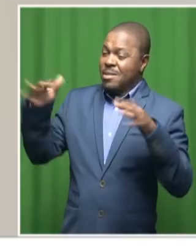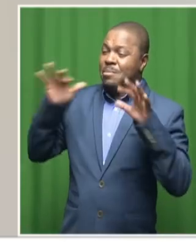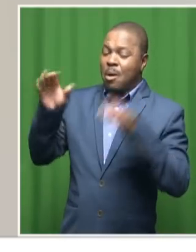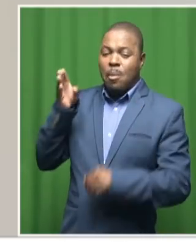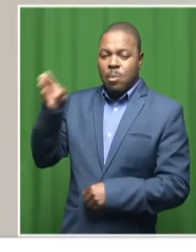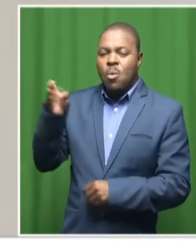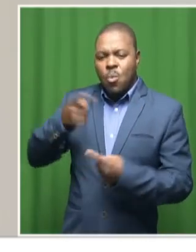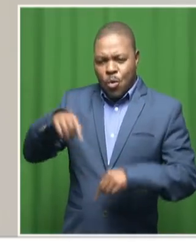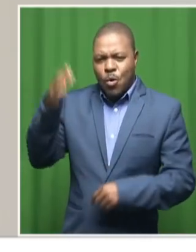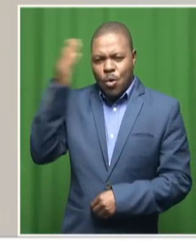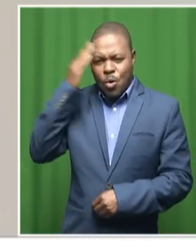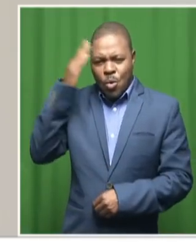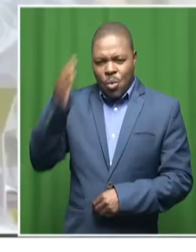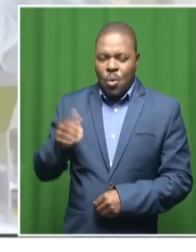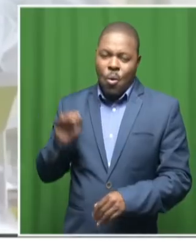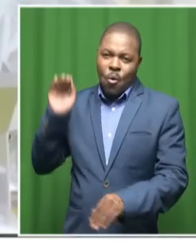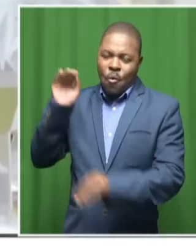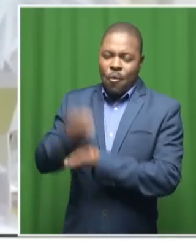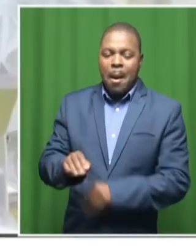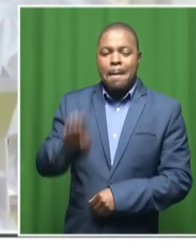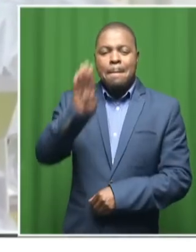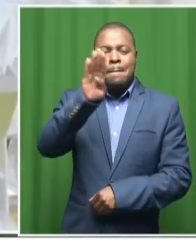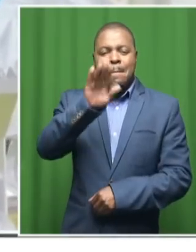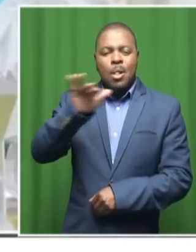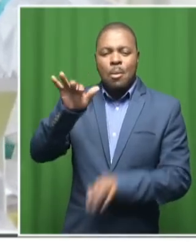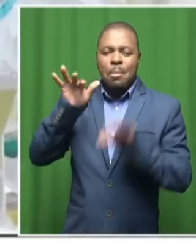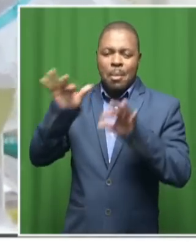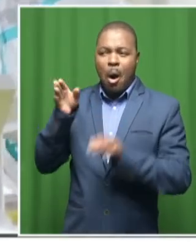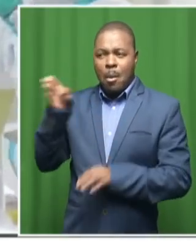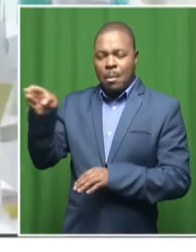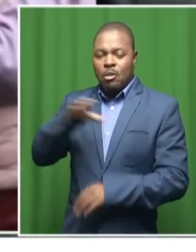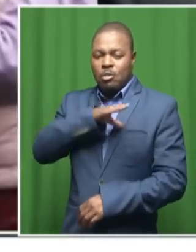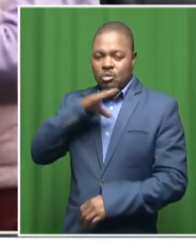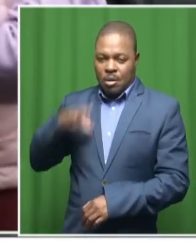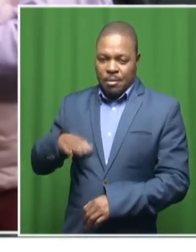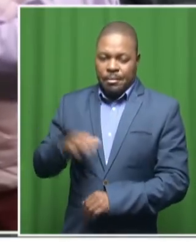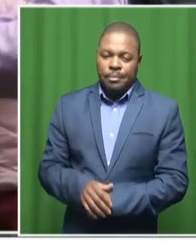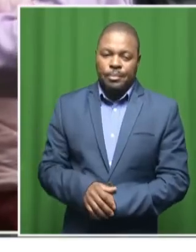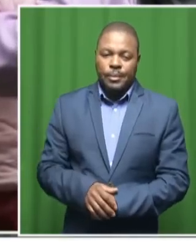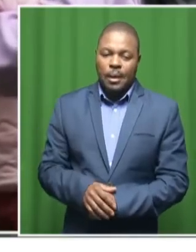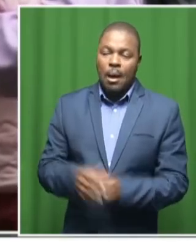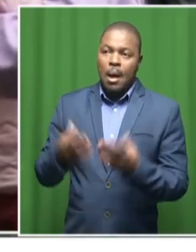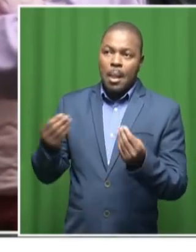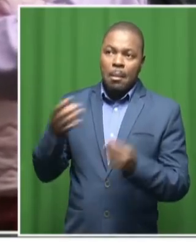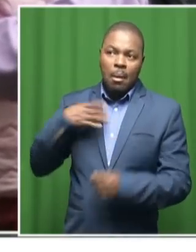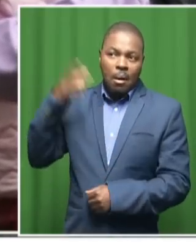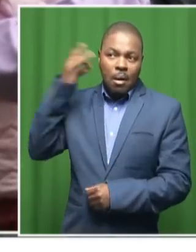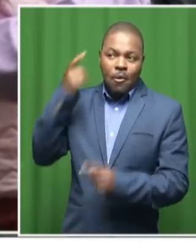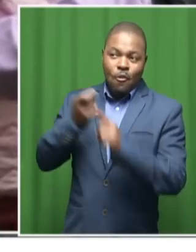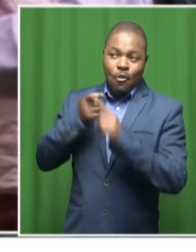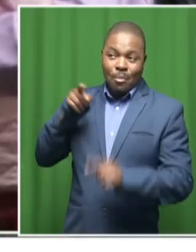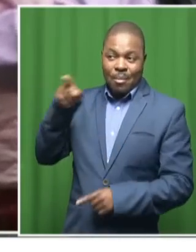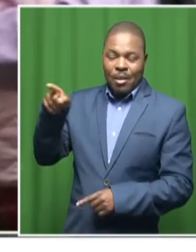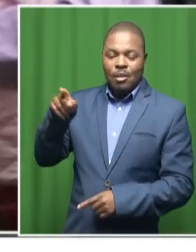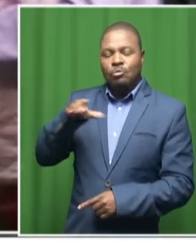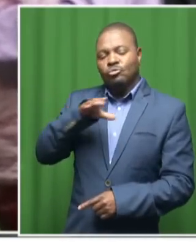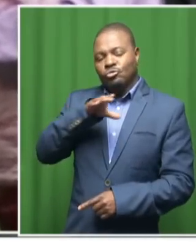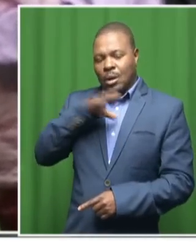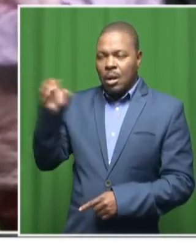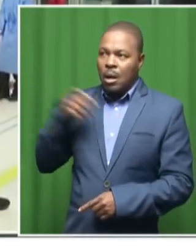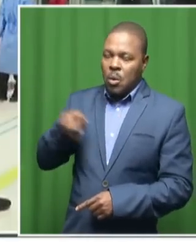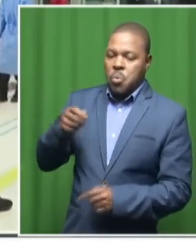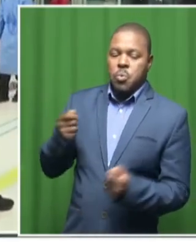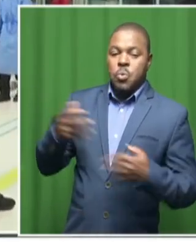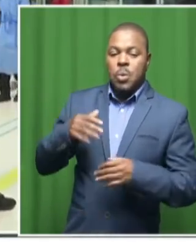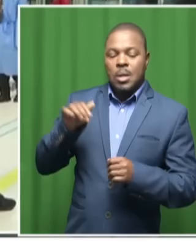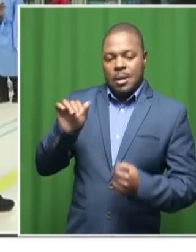We know that there are well over 1 billion people in China. So the numbers that we hear coming out of China are frightening to us.